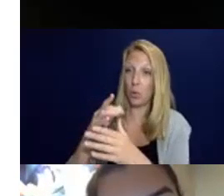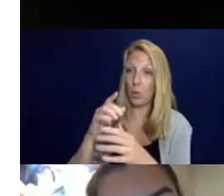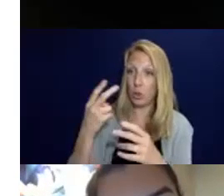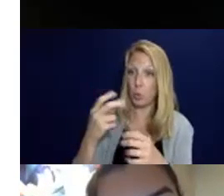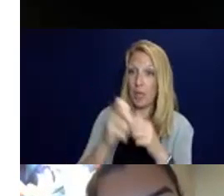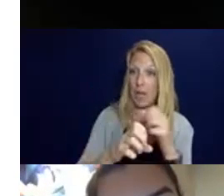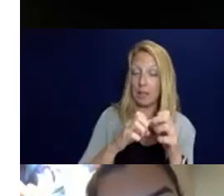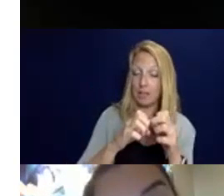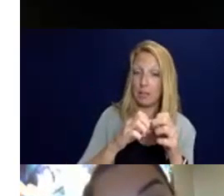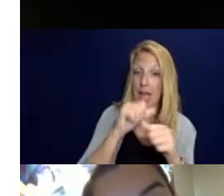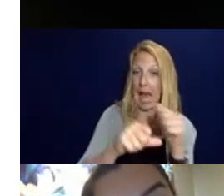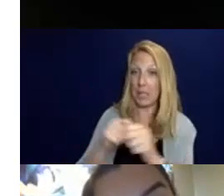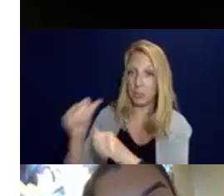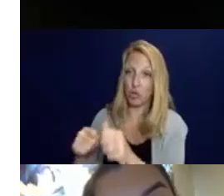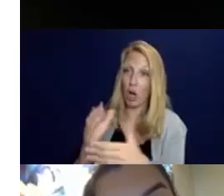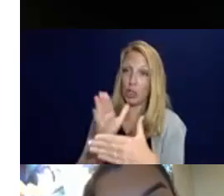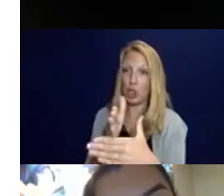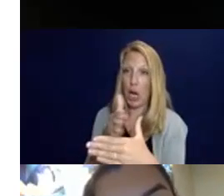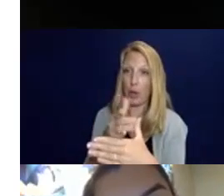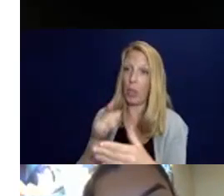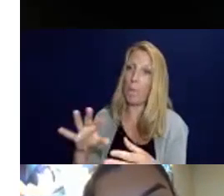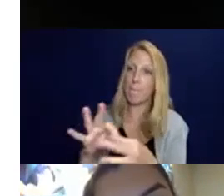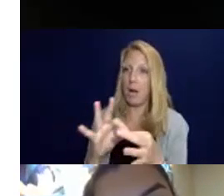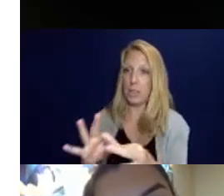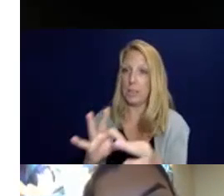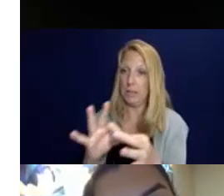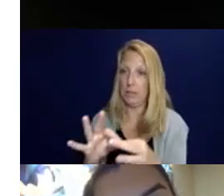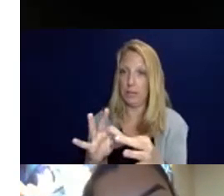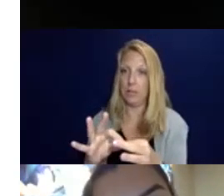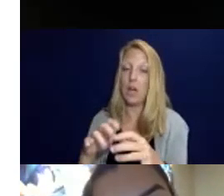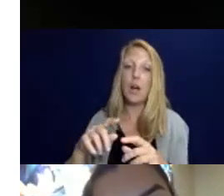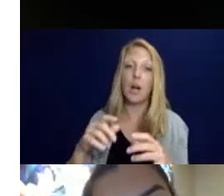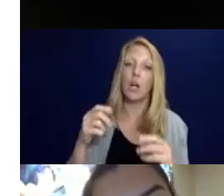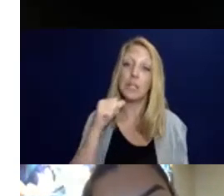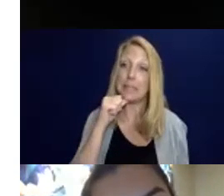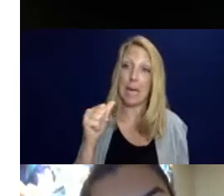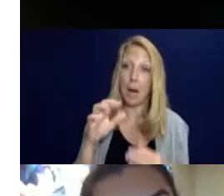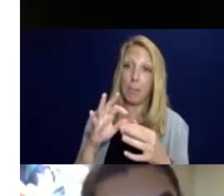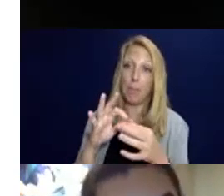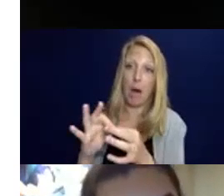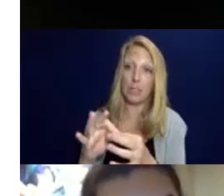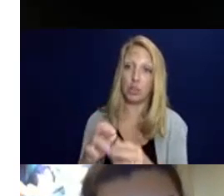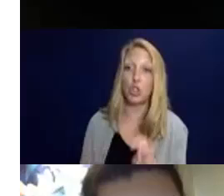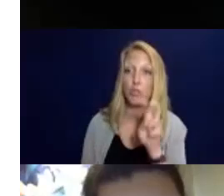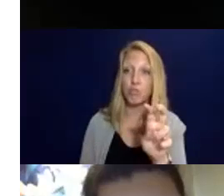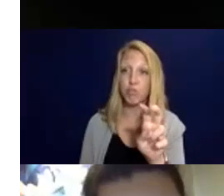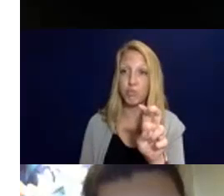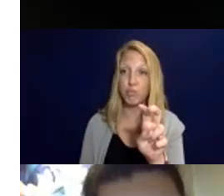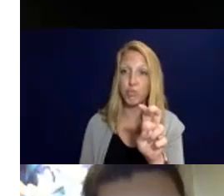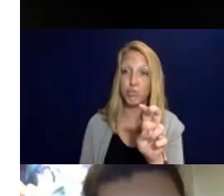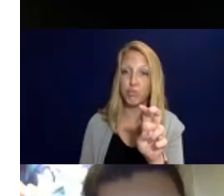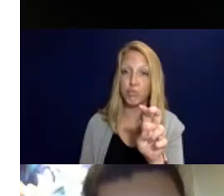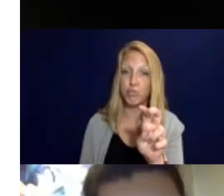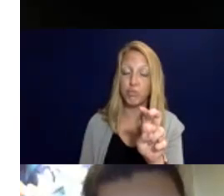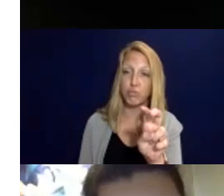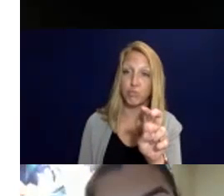electrons. So those are called bonded pairs. When they are not bonded, they're just sitting on the central atom,